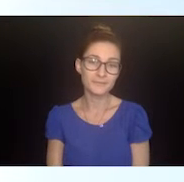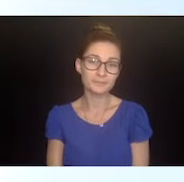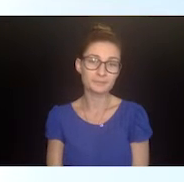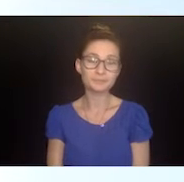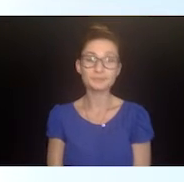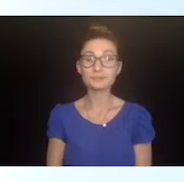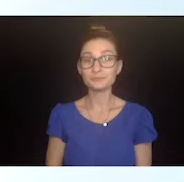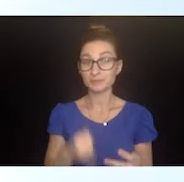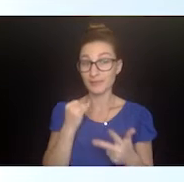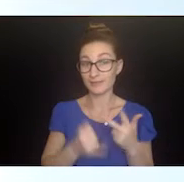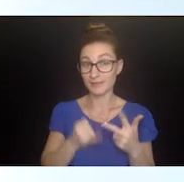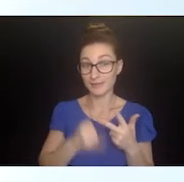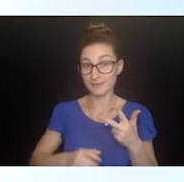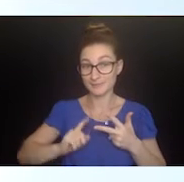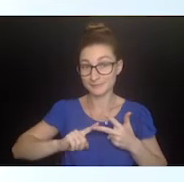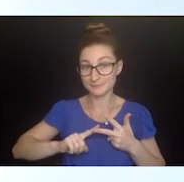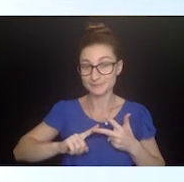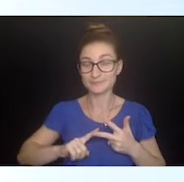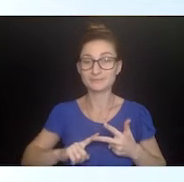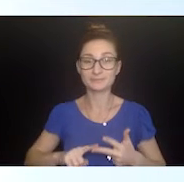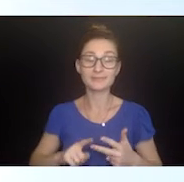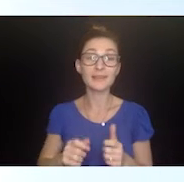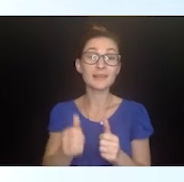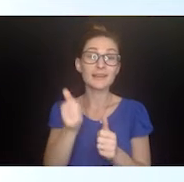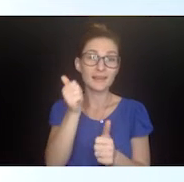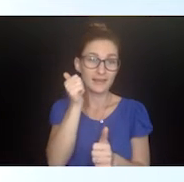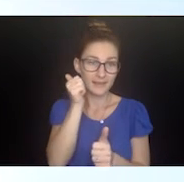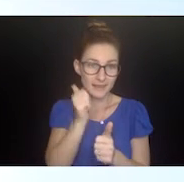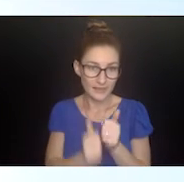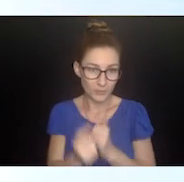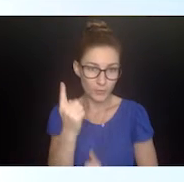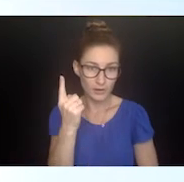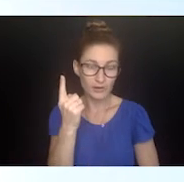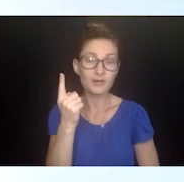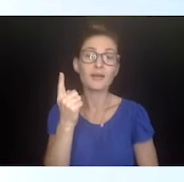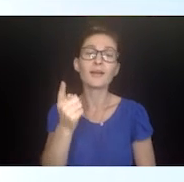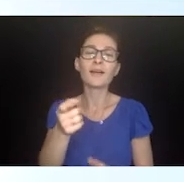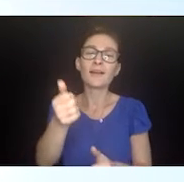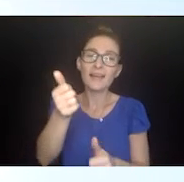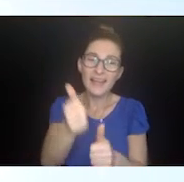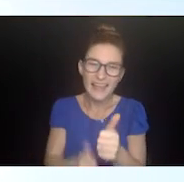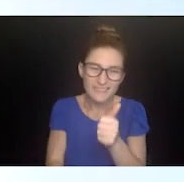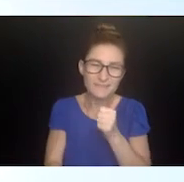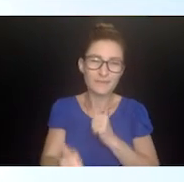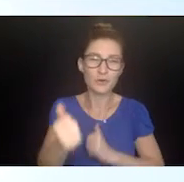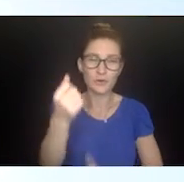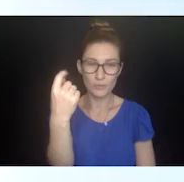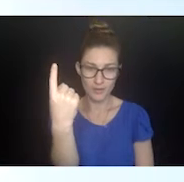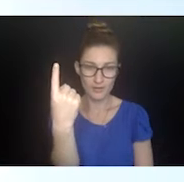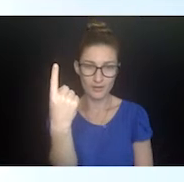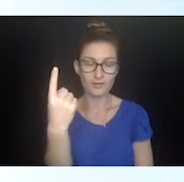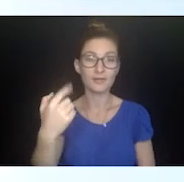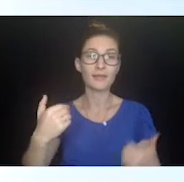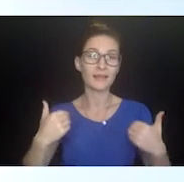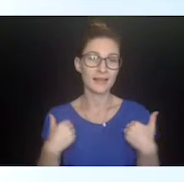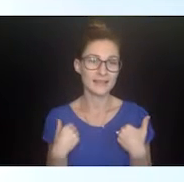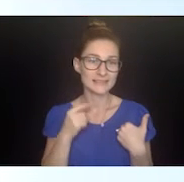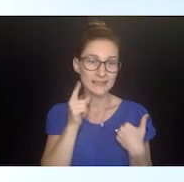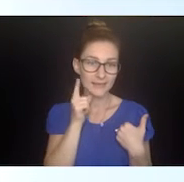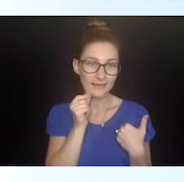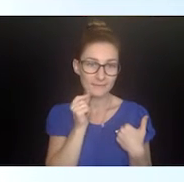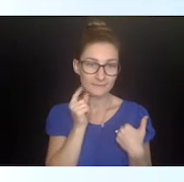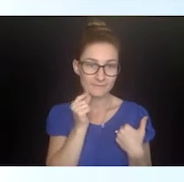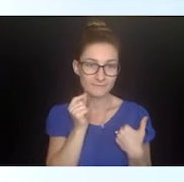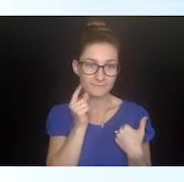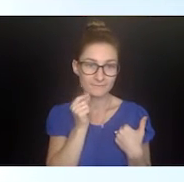And the third and final one is that everyone, and I mean everyone, has a gift. And really